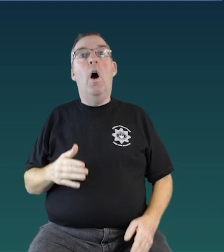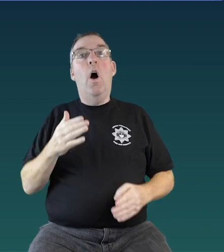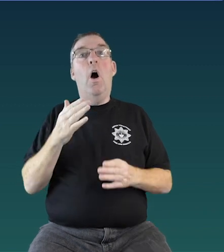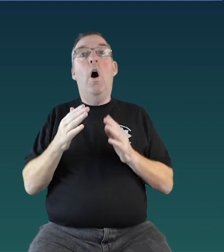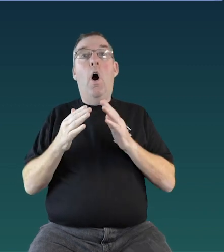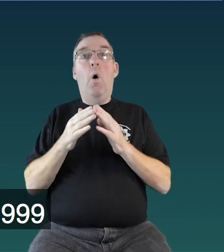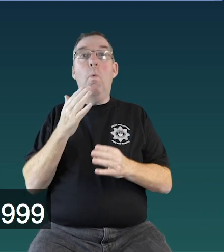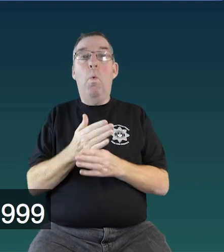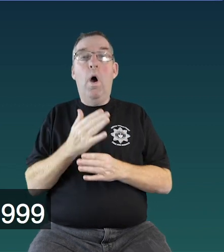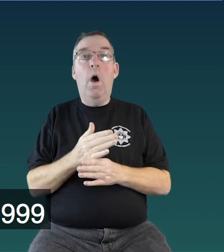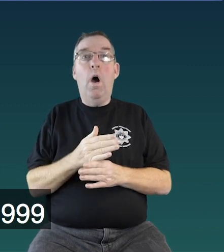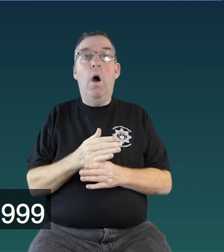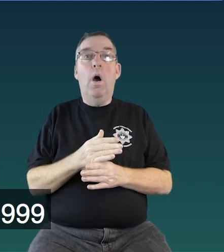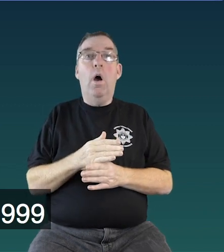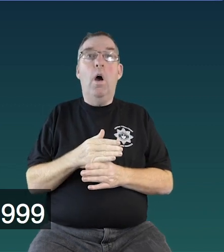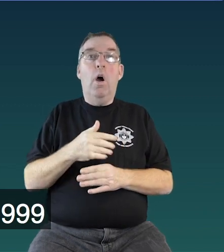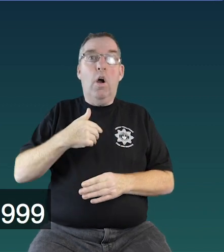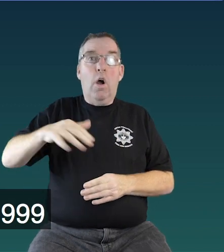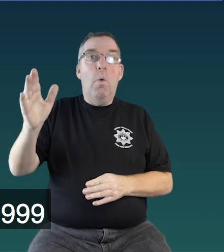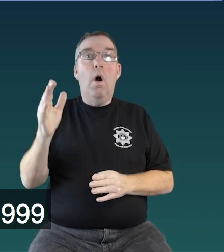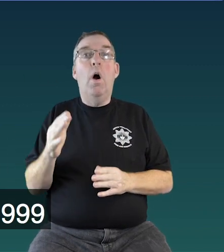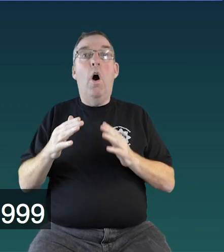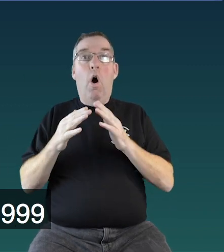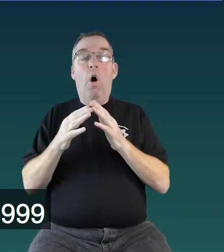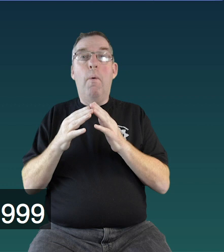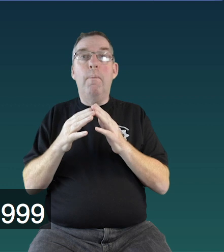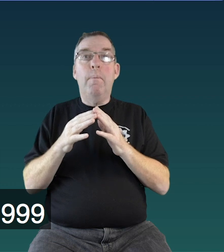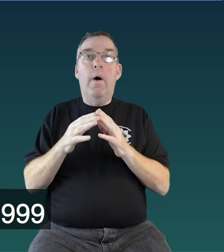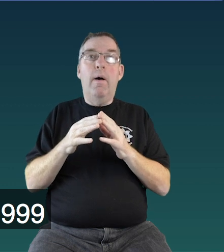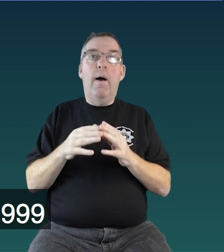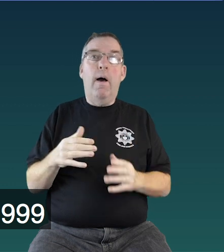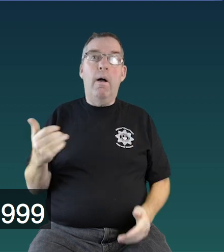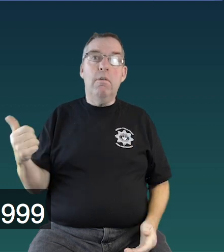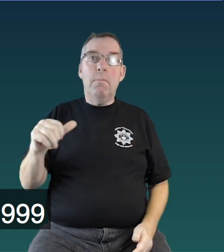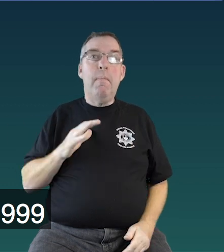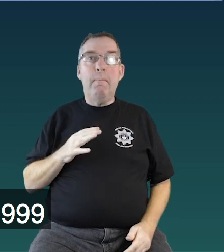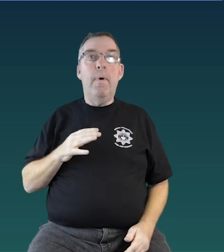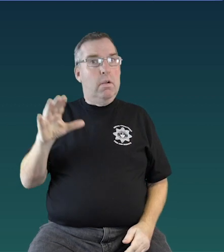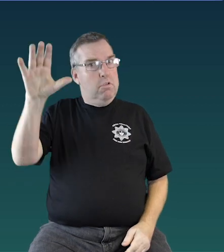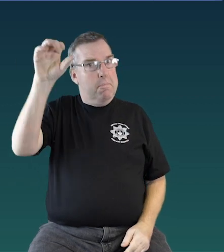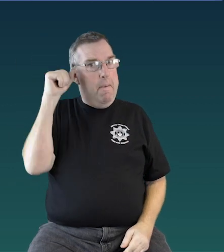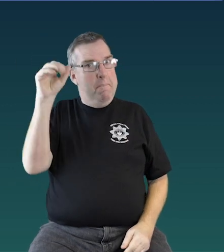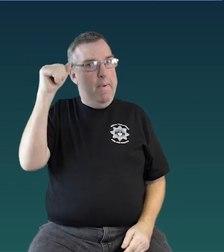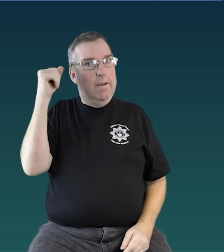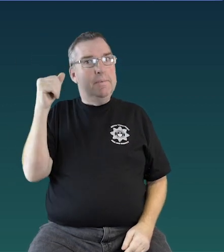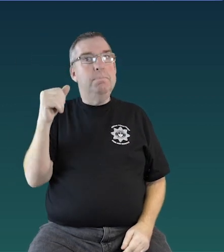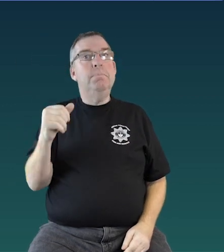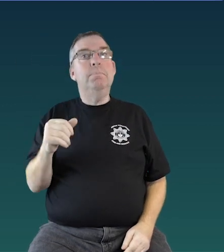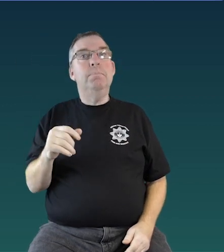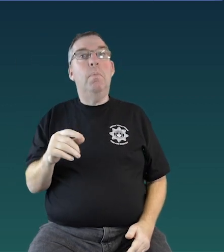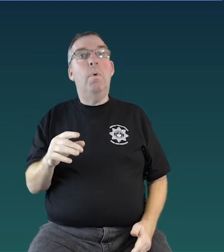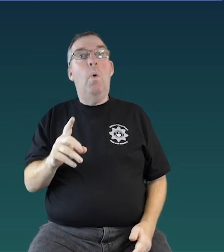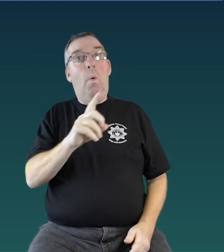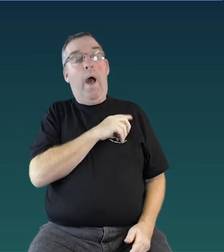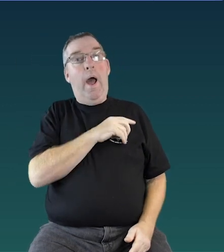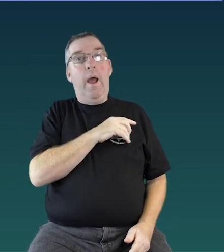your address, including your postcode, so you know where you live should you need to call for 999 in an emergency.